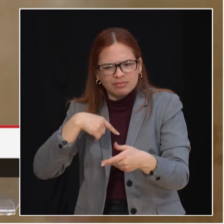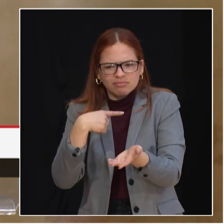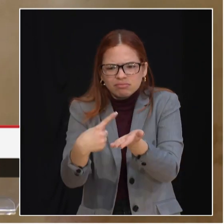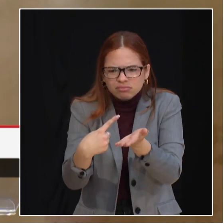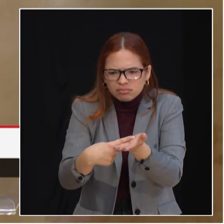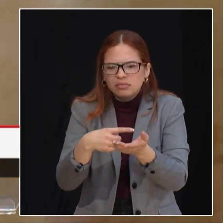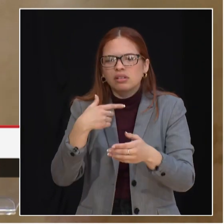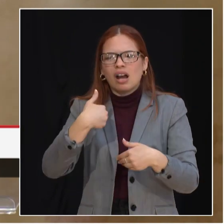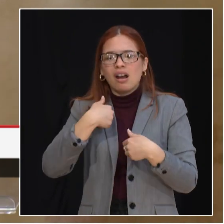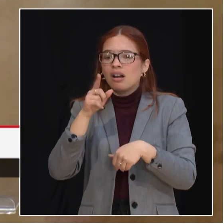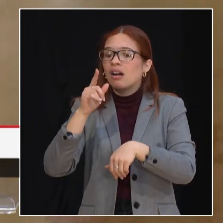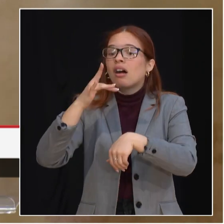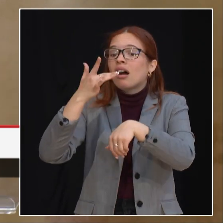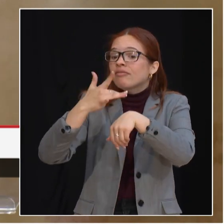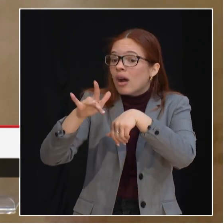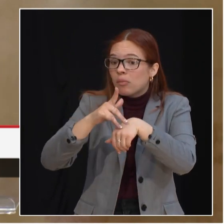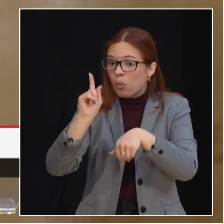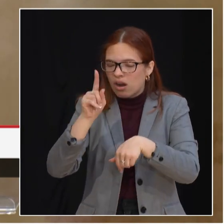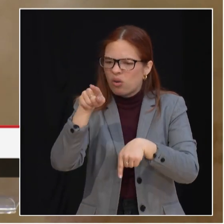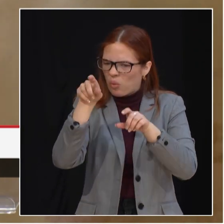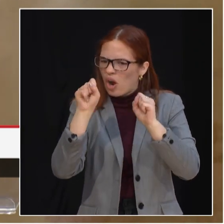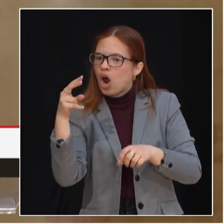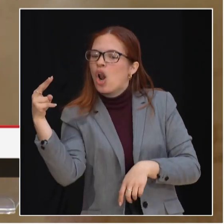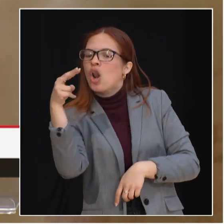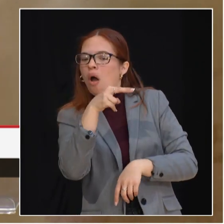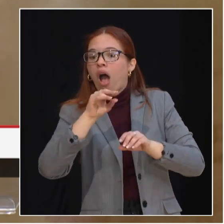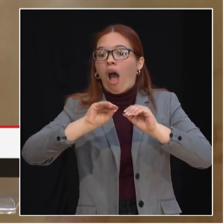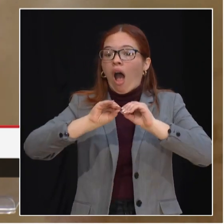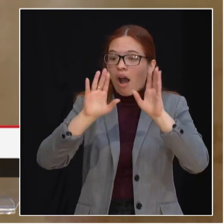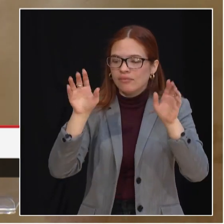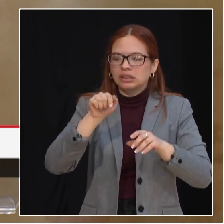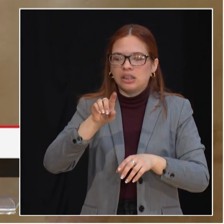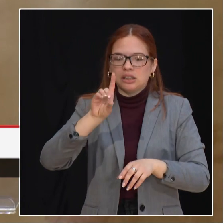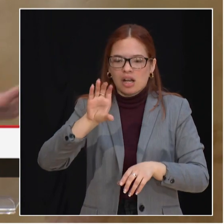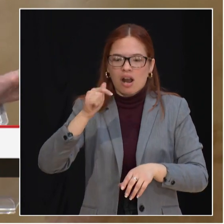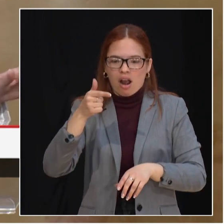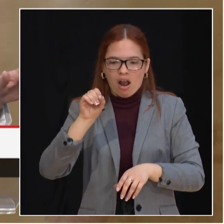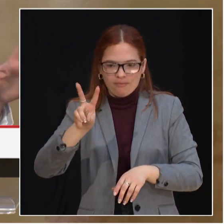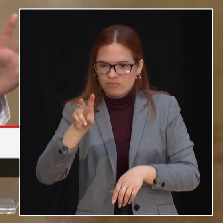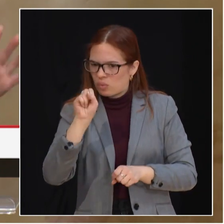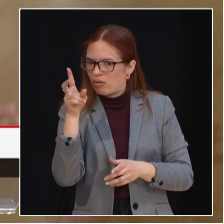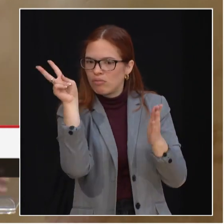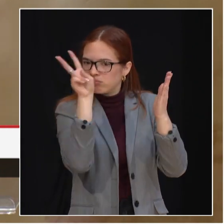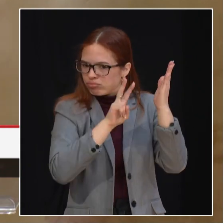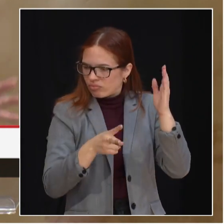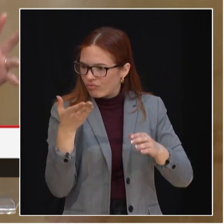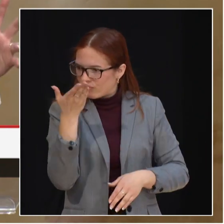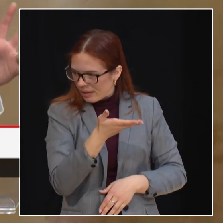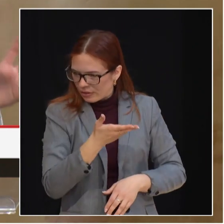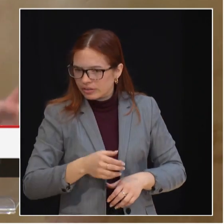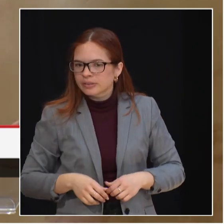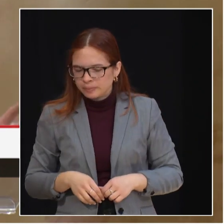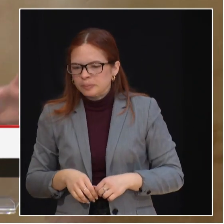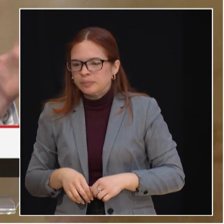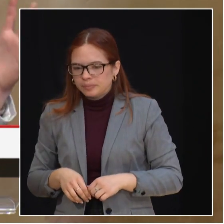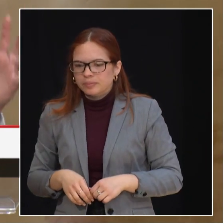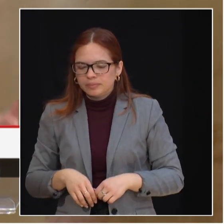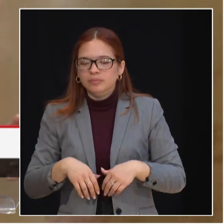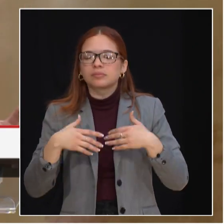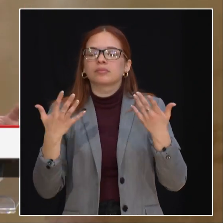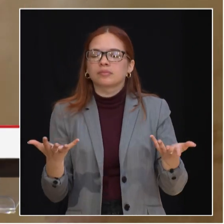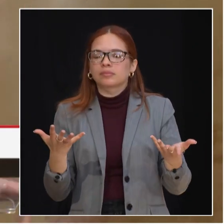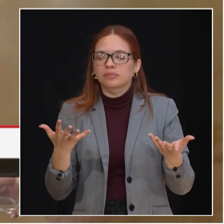at obviously.dc.gov. All right? So we're going to move into the real estate and